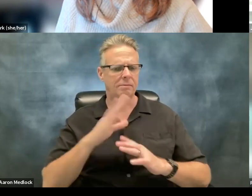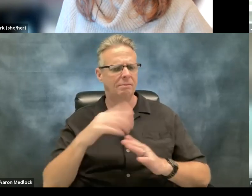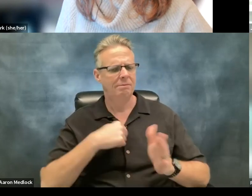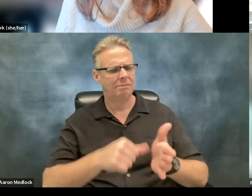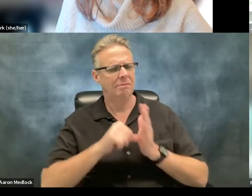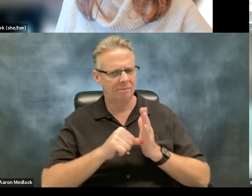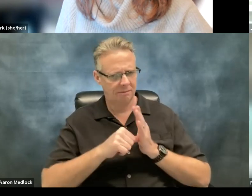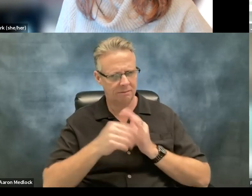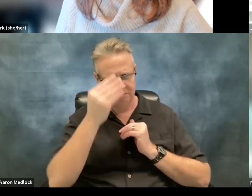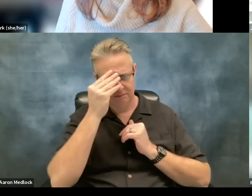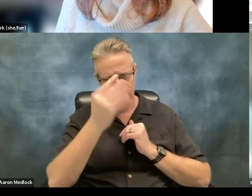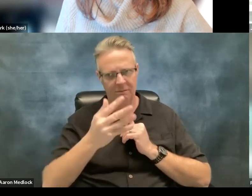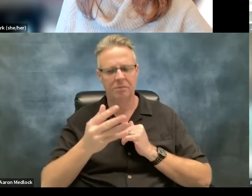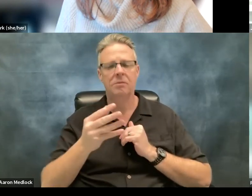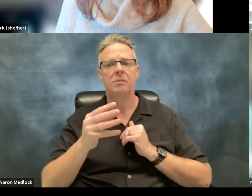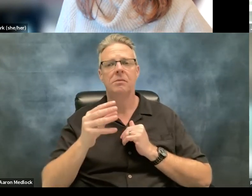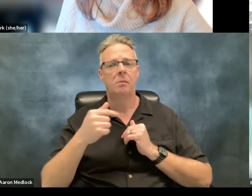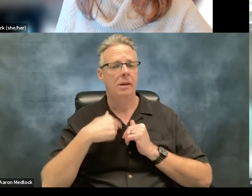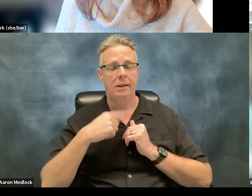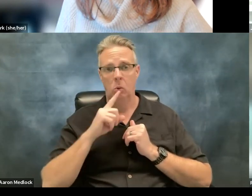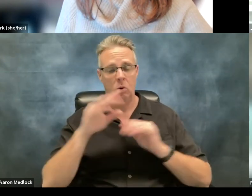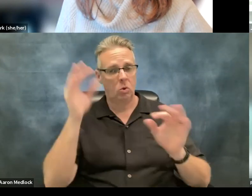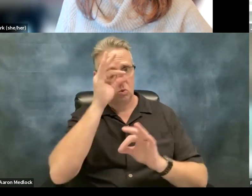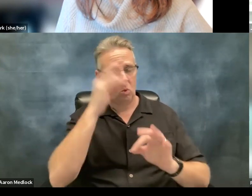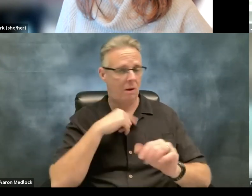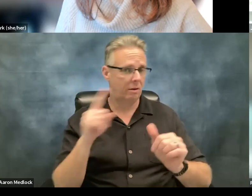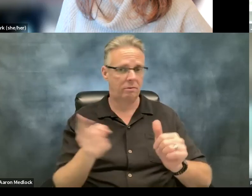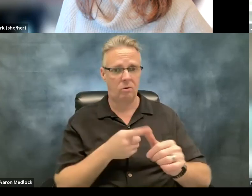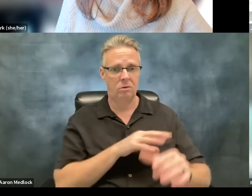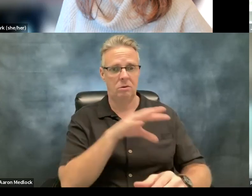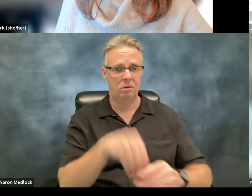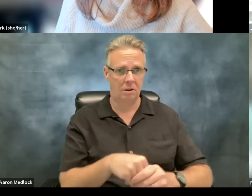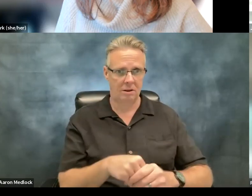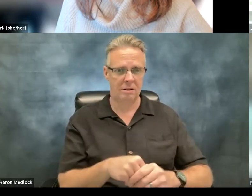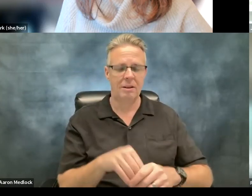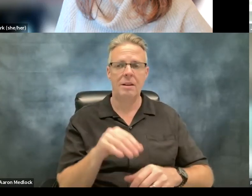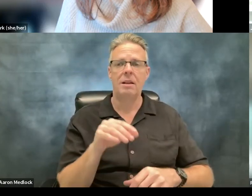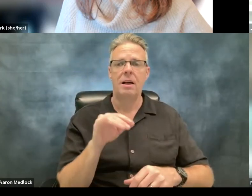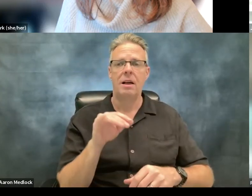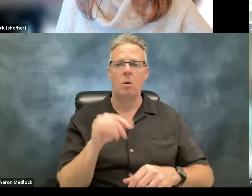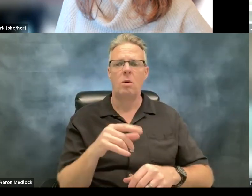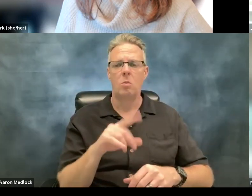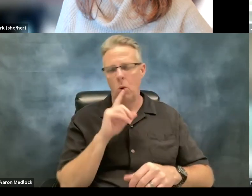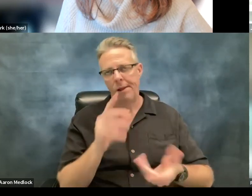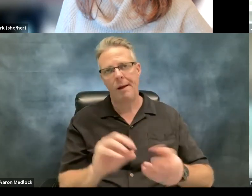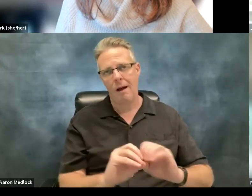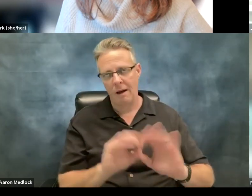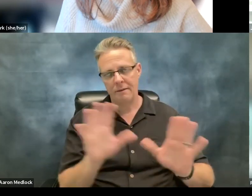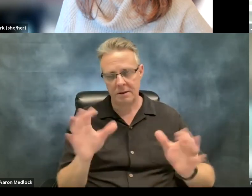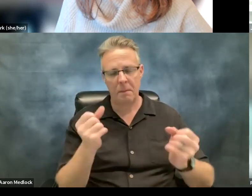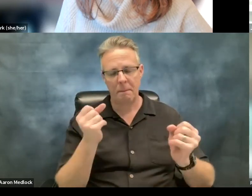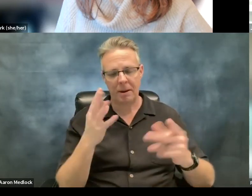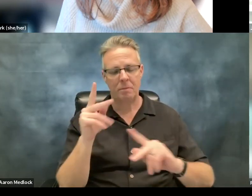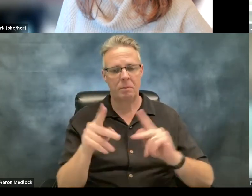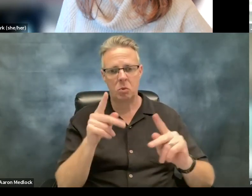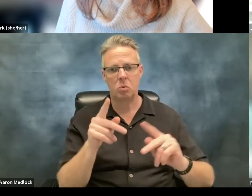the thing about that I did not know when I started this work was this piece about, obviously a lot of the people that